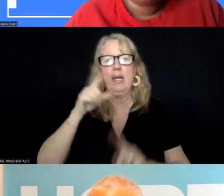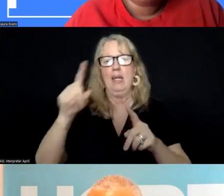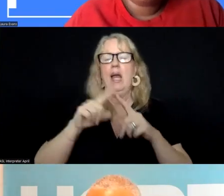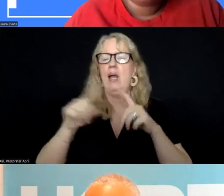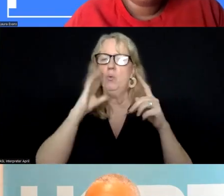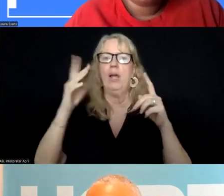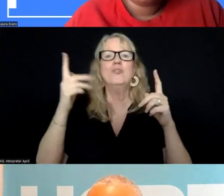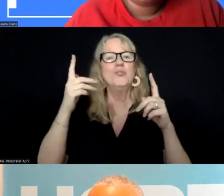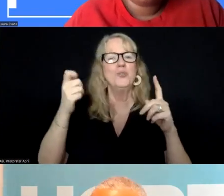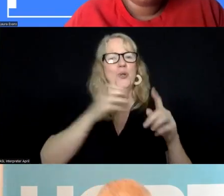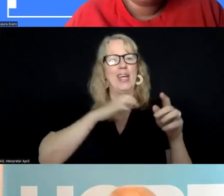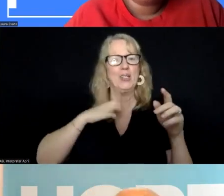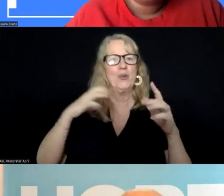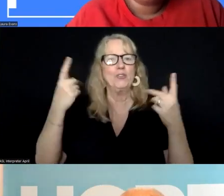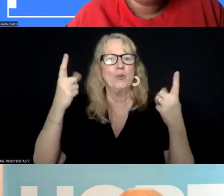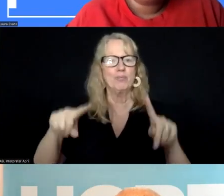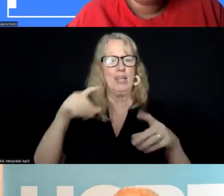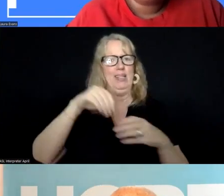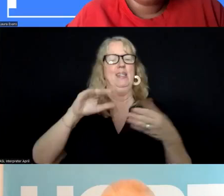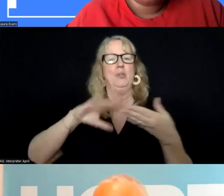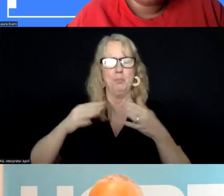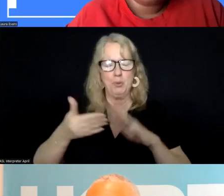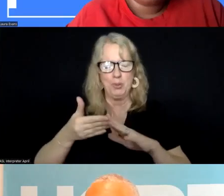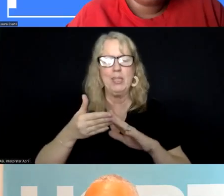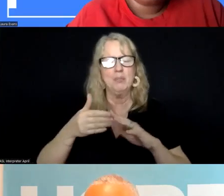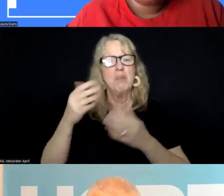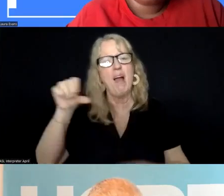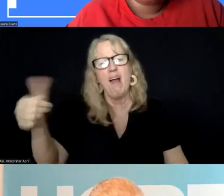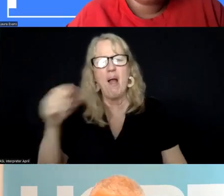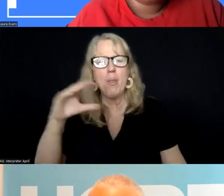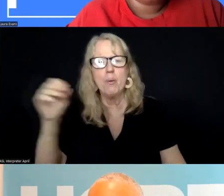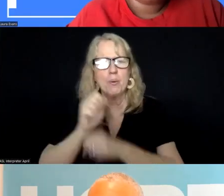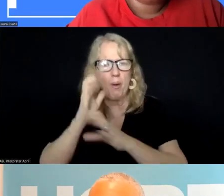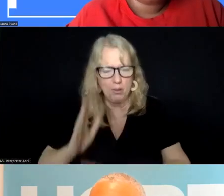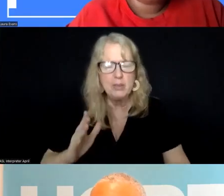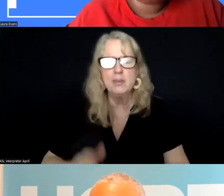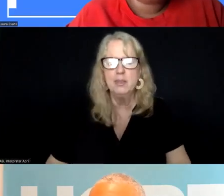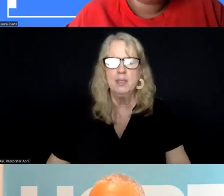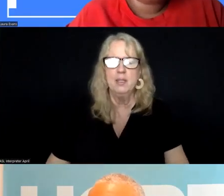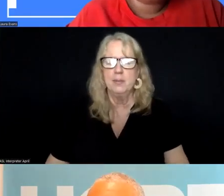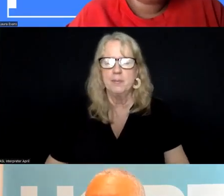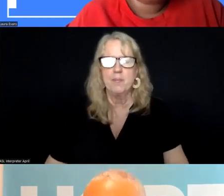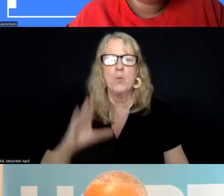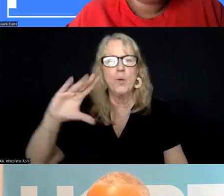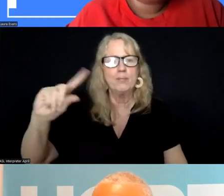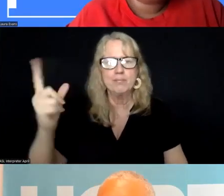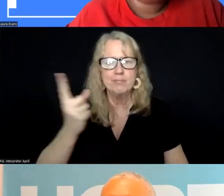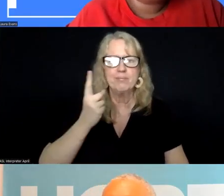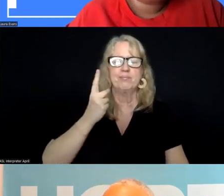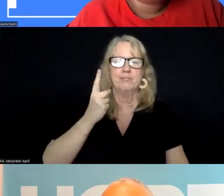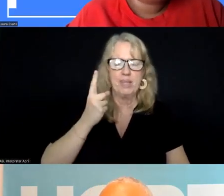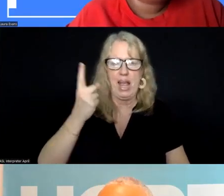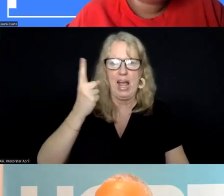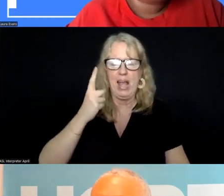event in a community with some colleagues, and there was a woman that came up to ask a question, and